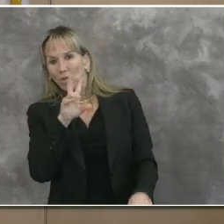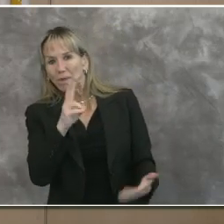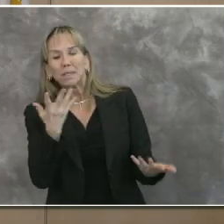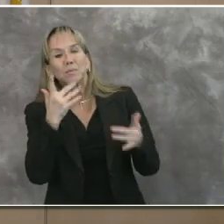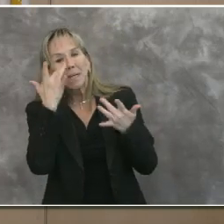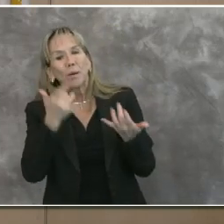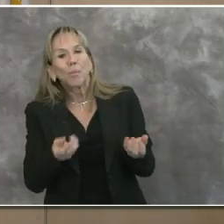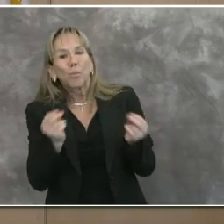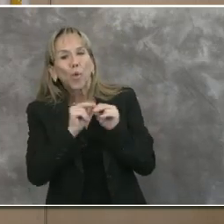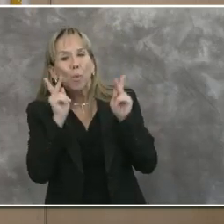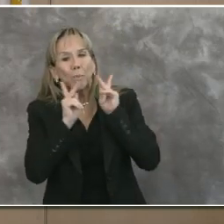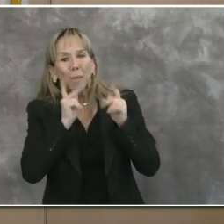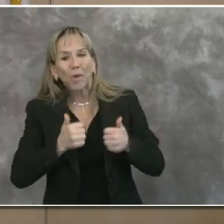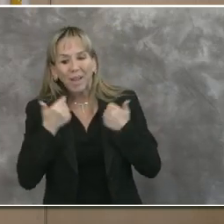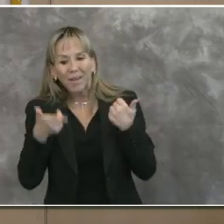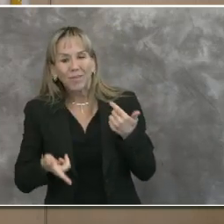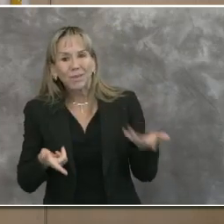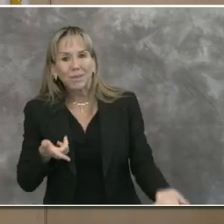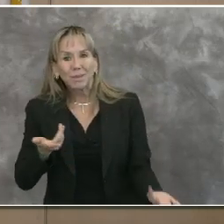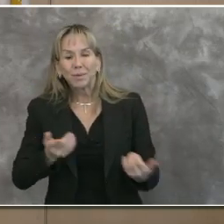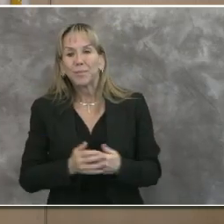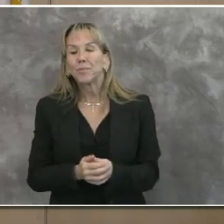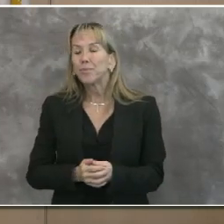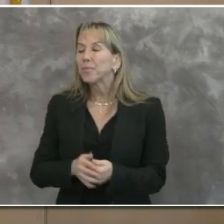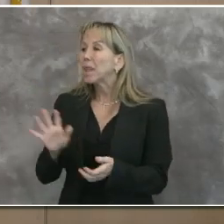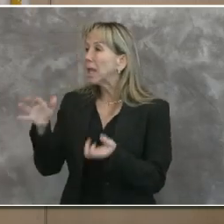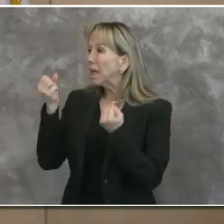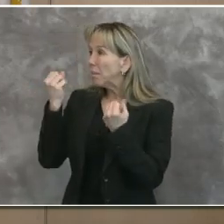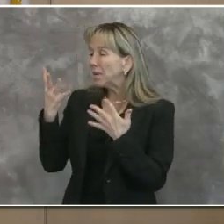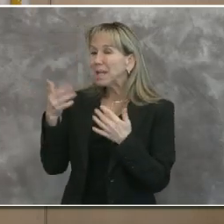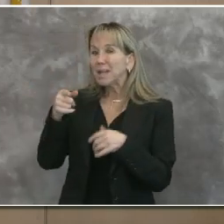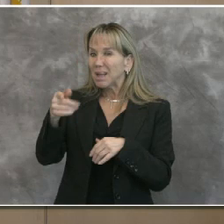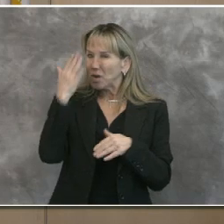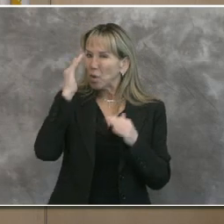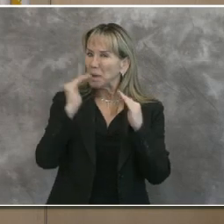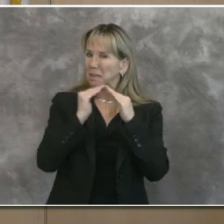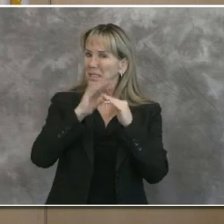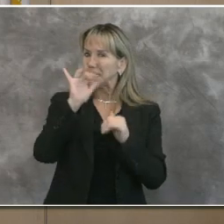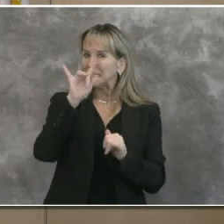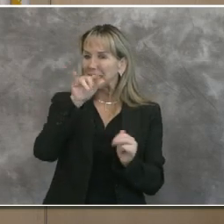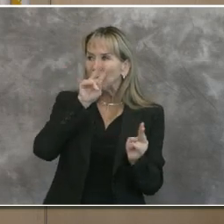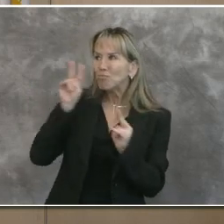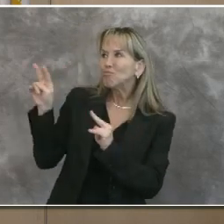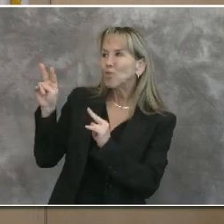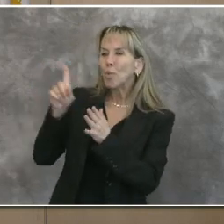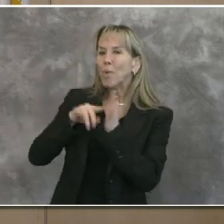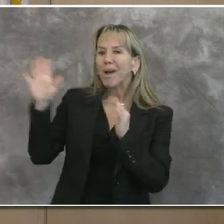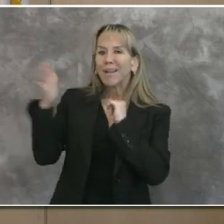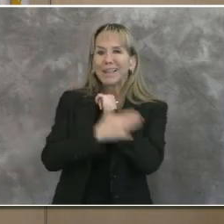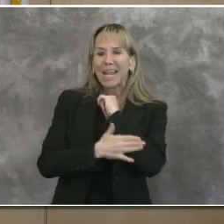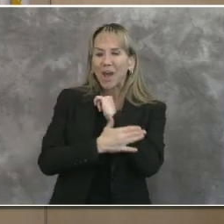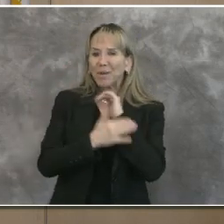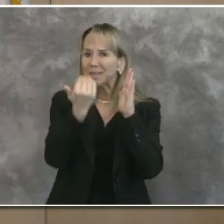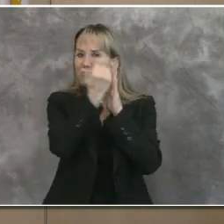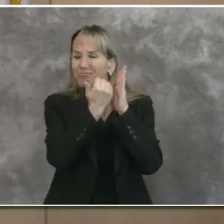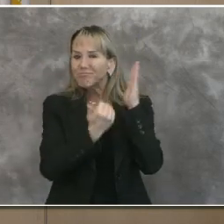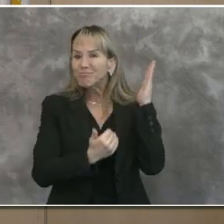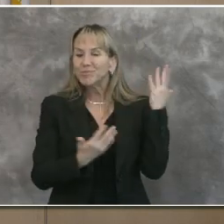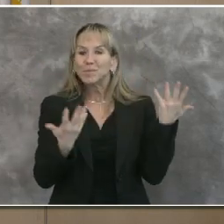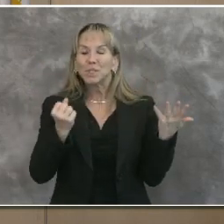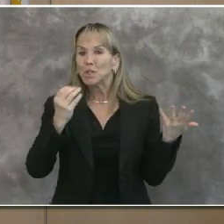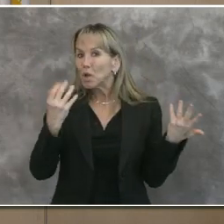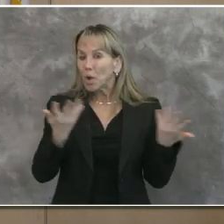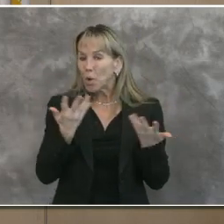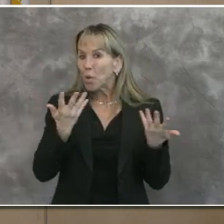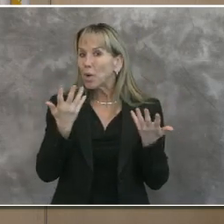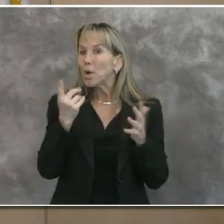population. And many cities are looking to county guidelines when it comes to reopening certain areas. What criteria are you basing your